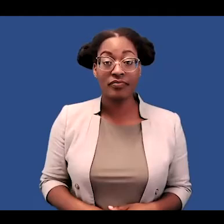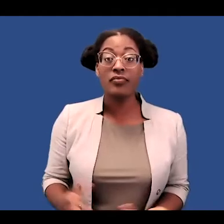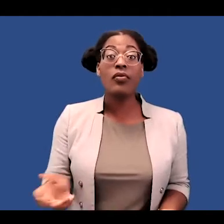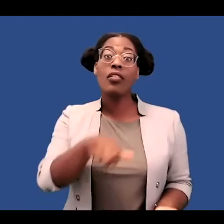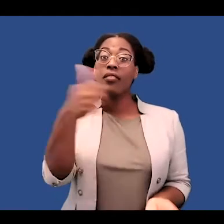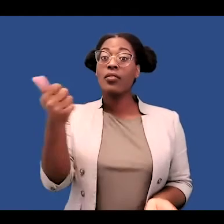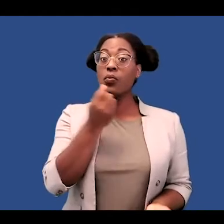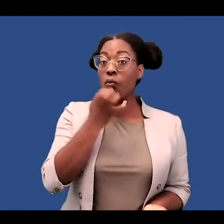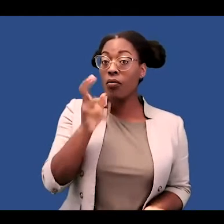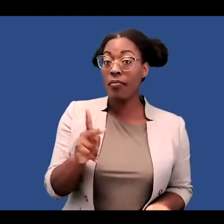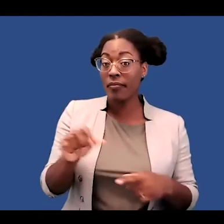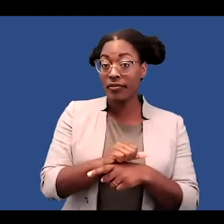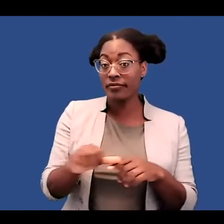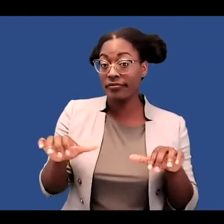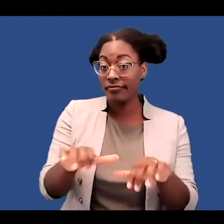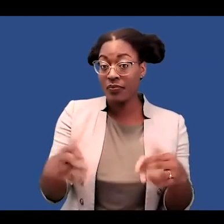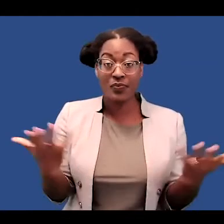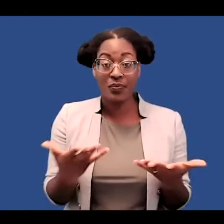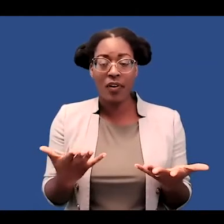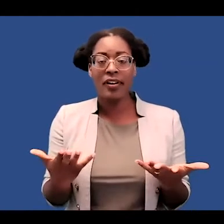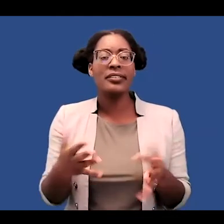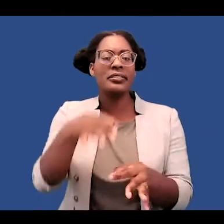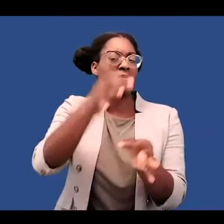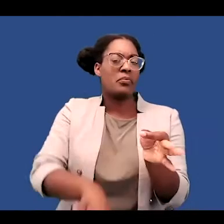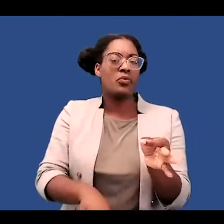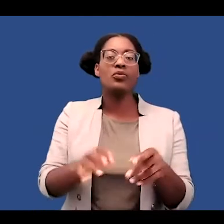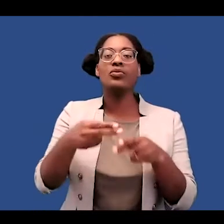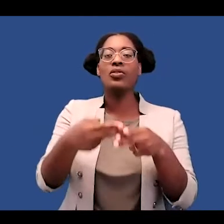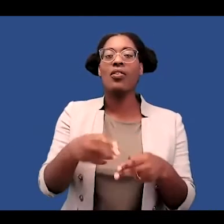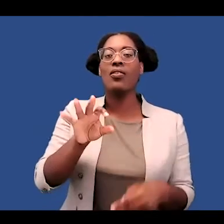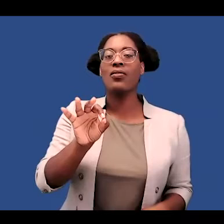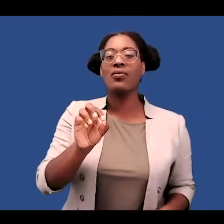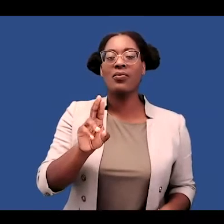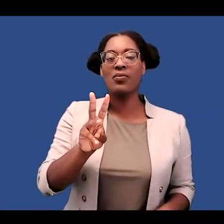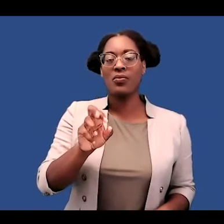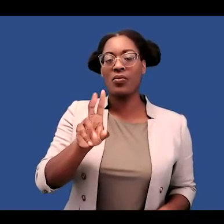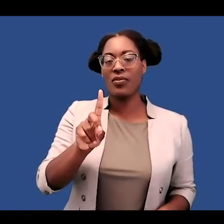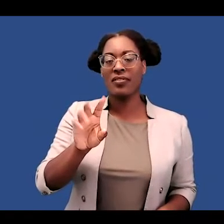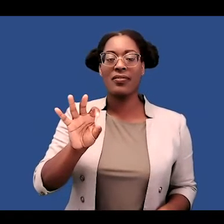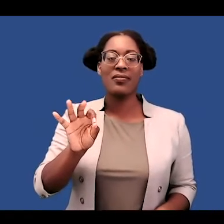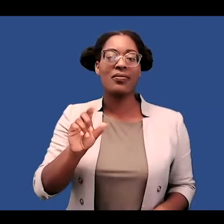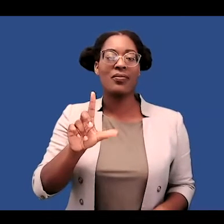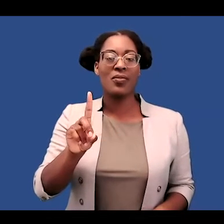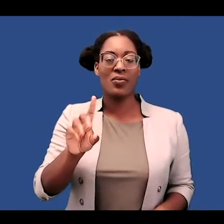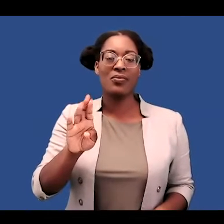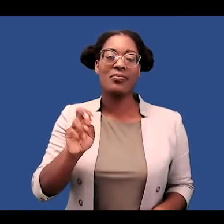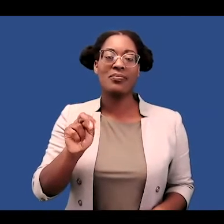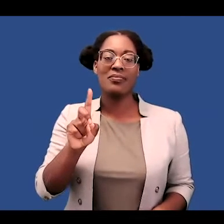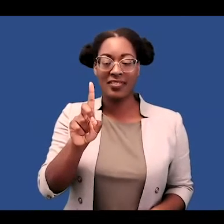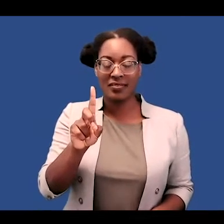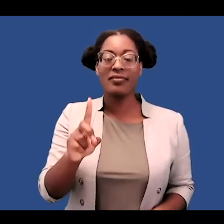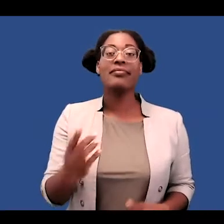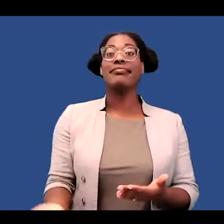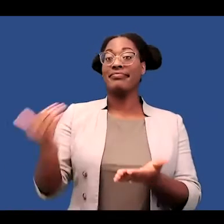that you can do without your hoop is simply the forward fold bend. Standing up nice and tall and straight